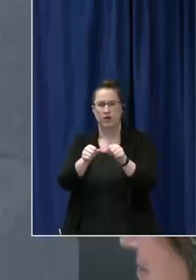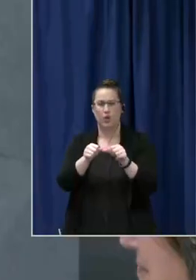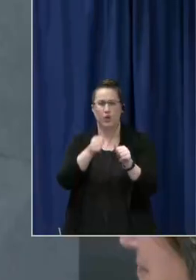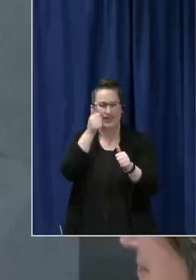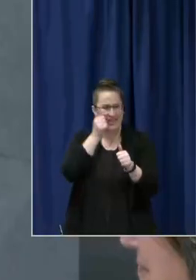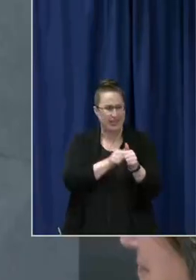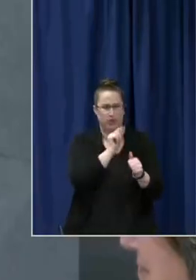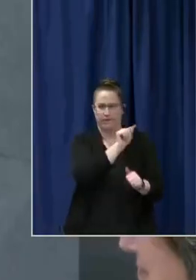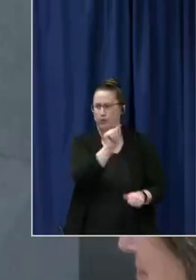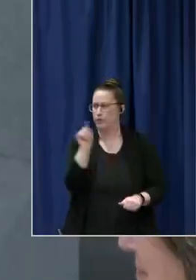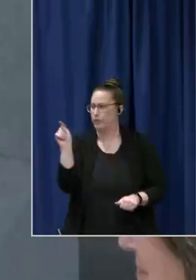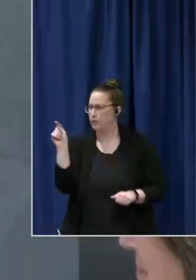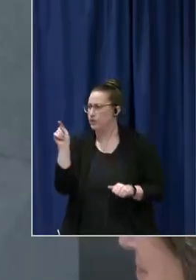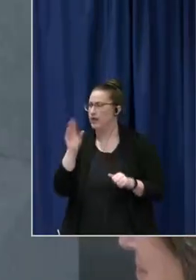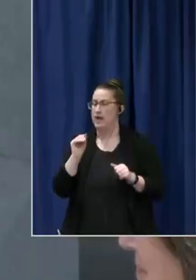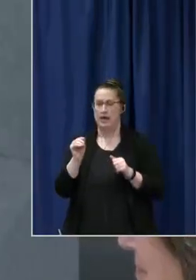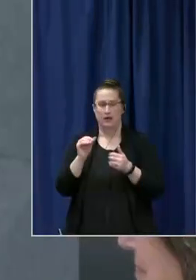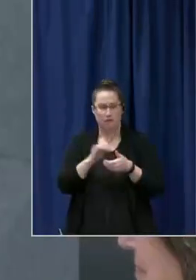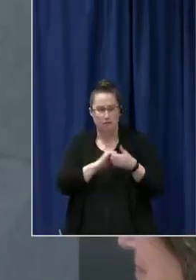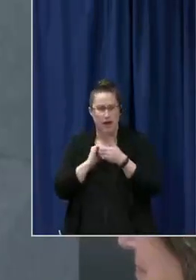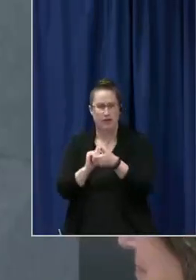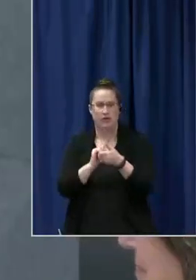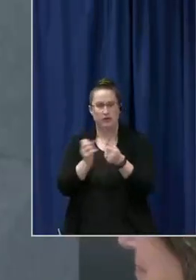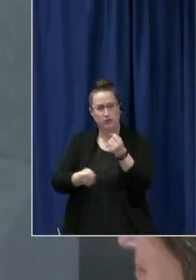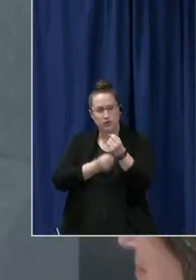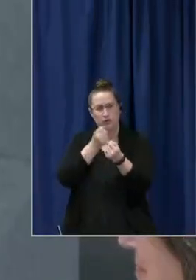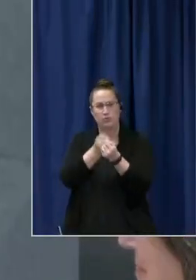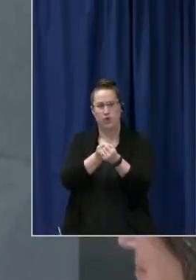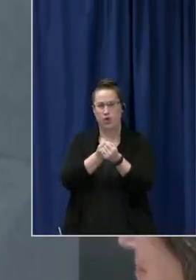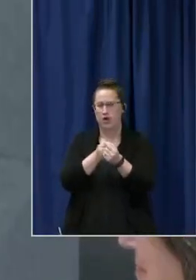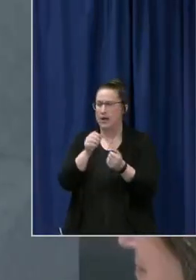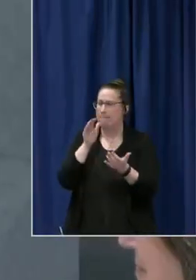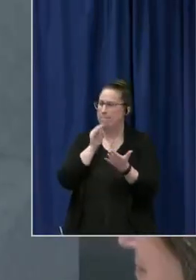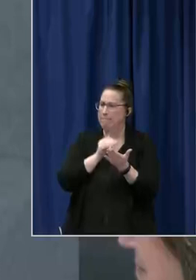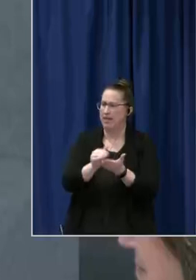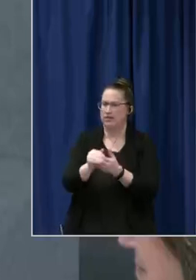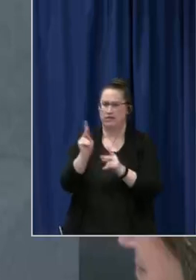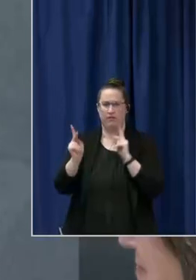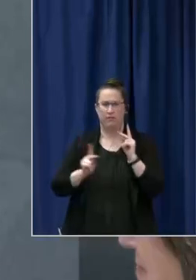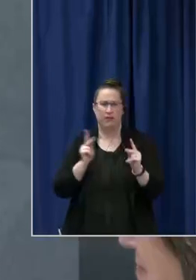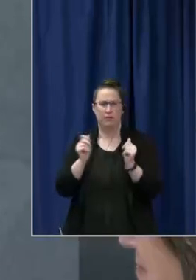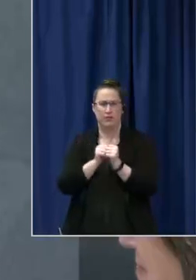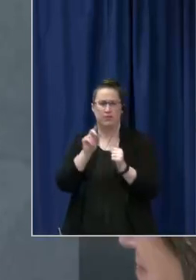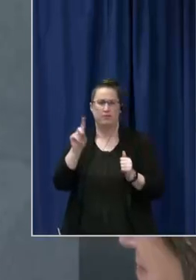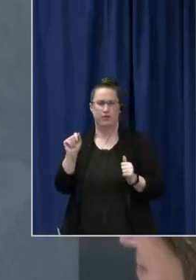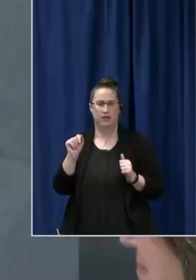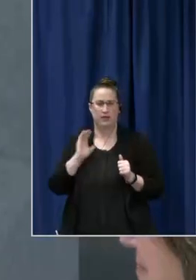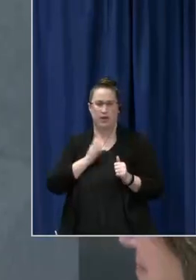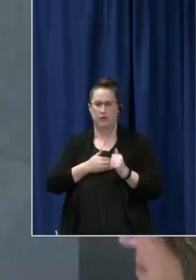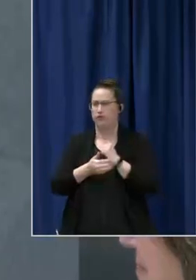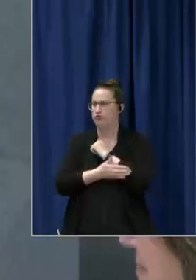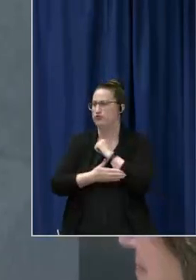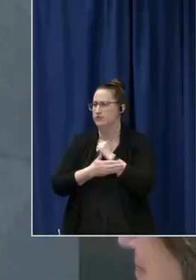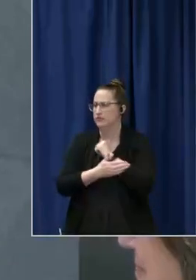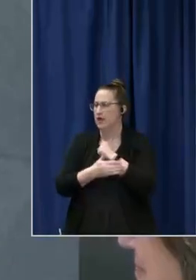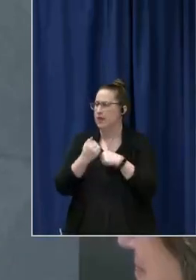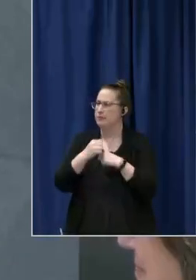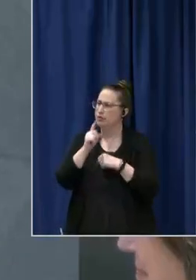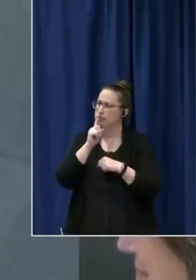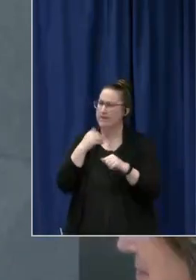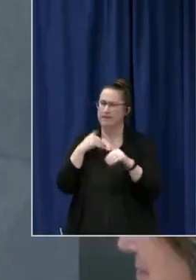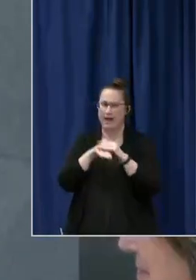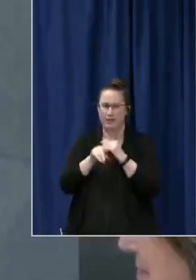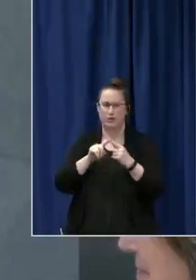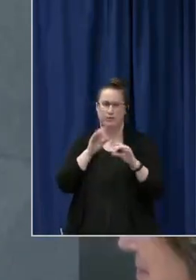you and collaborating with you to support the millions of persons with disabilities in our country so that they have access to